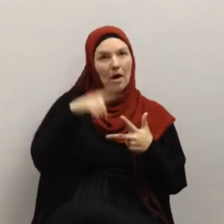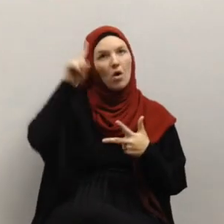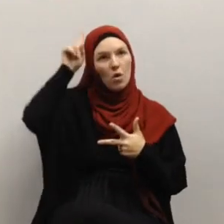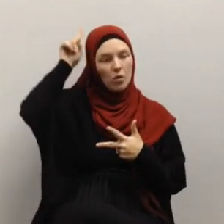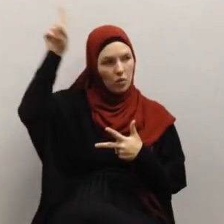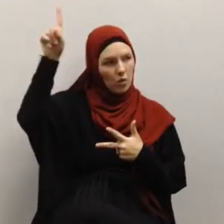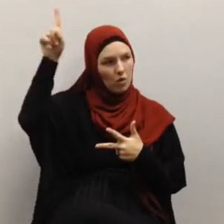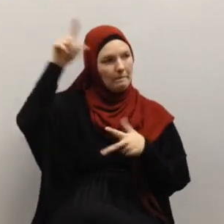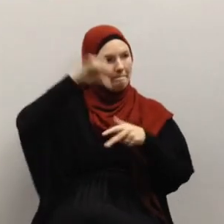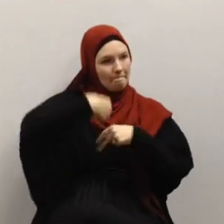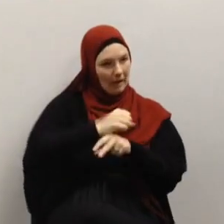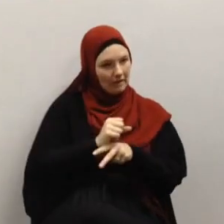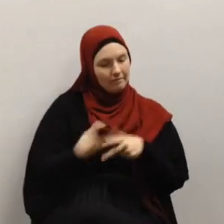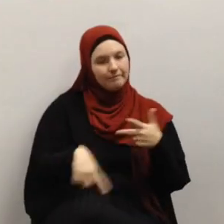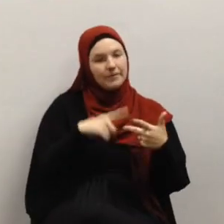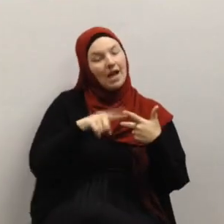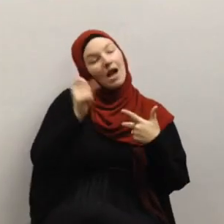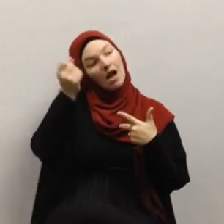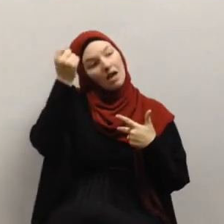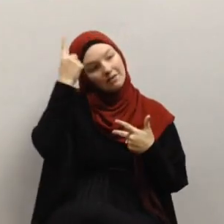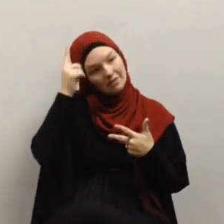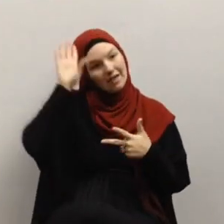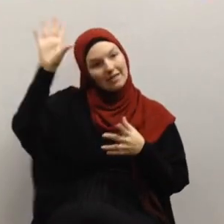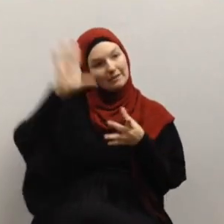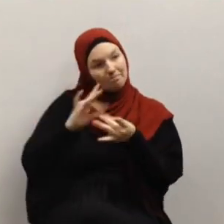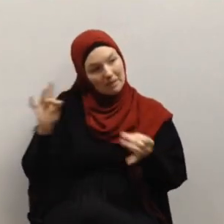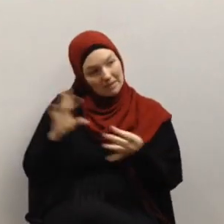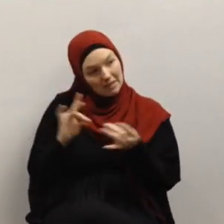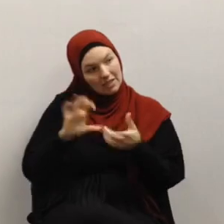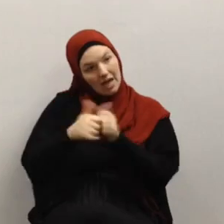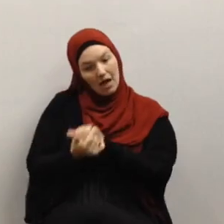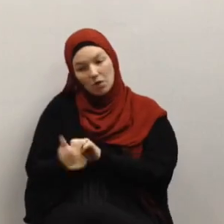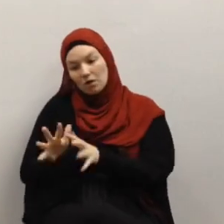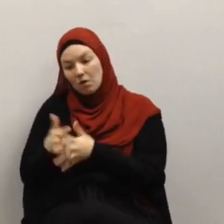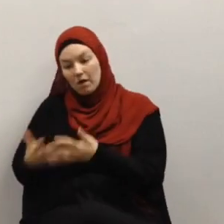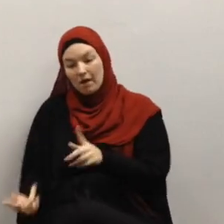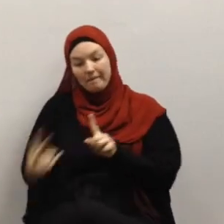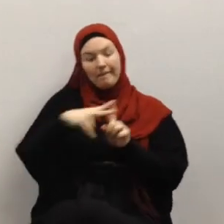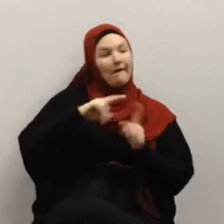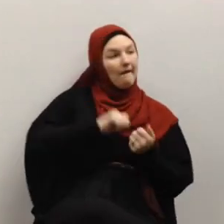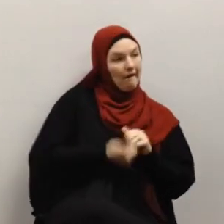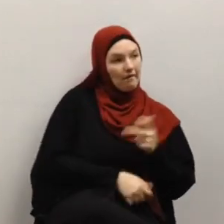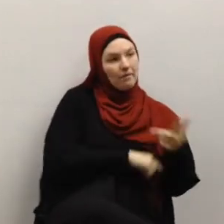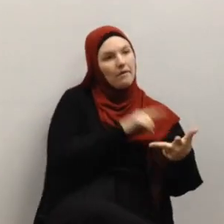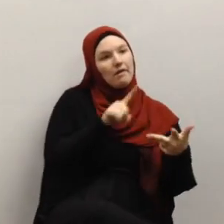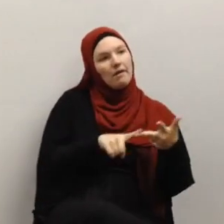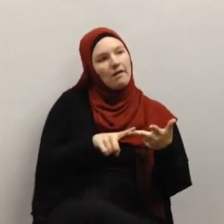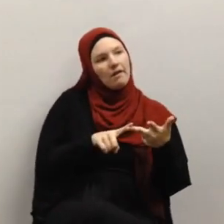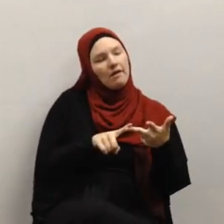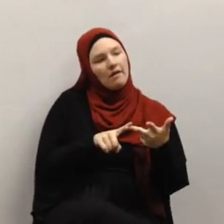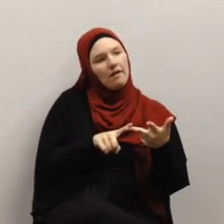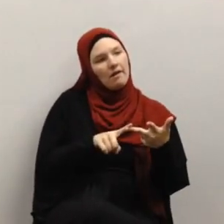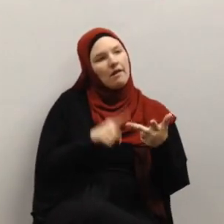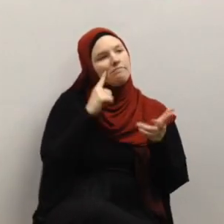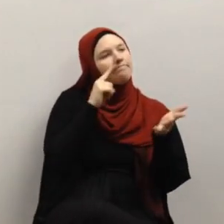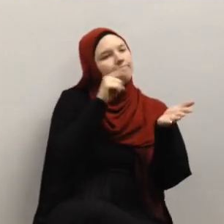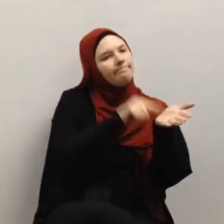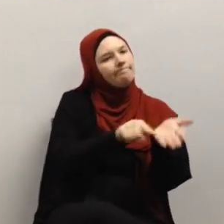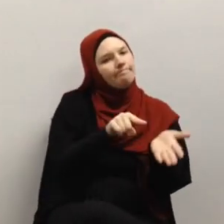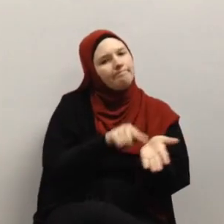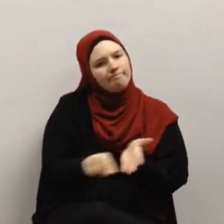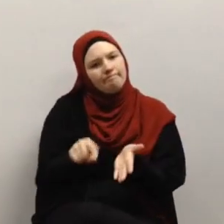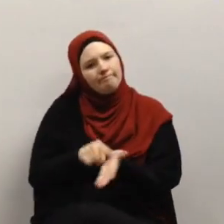the word of Allah and how to apply it, and inquire and investigate and develop this